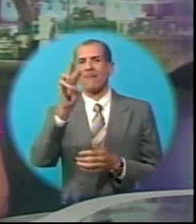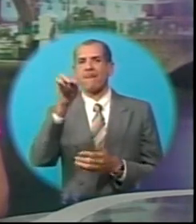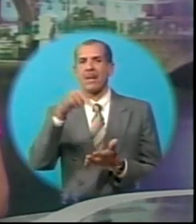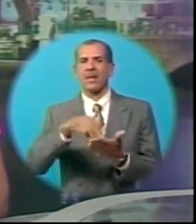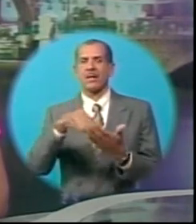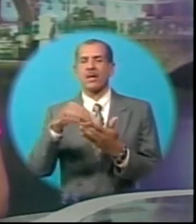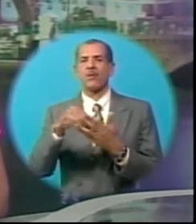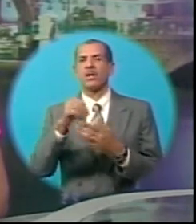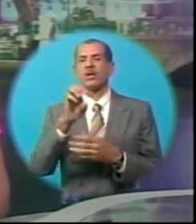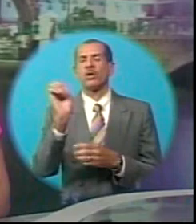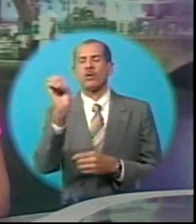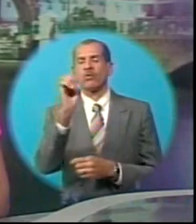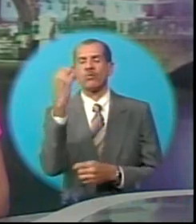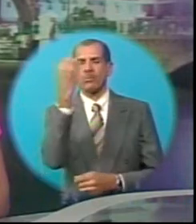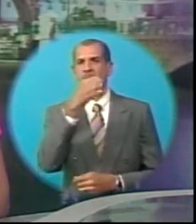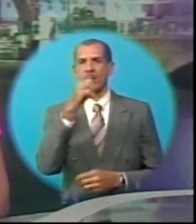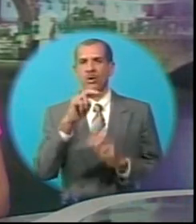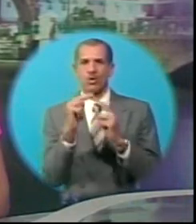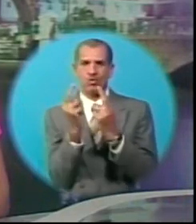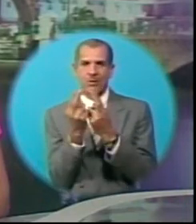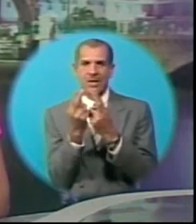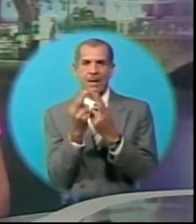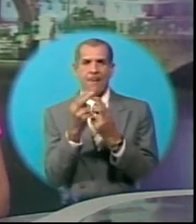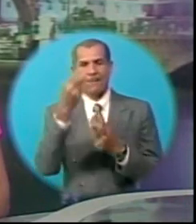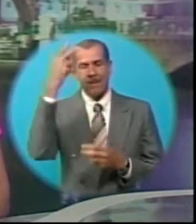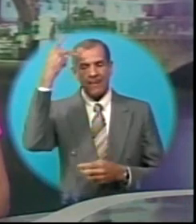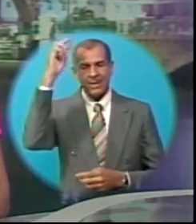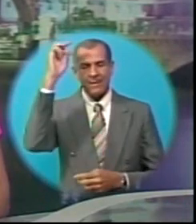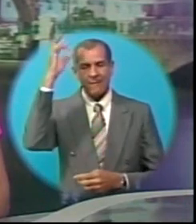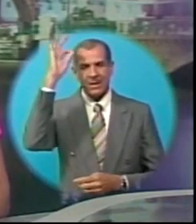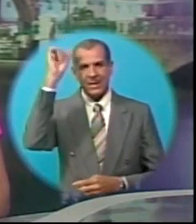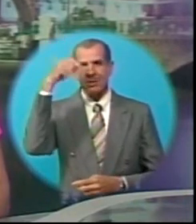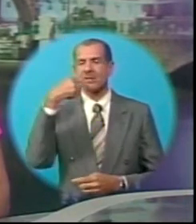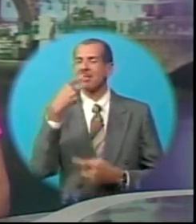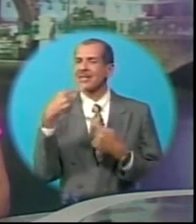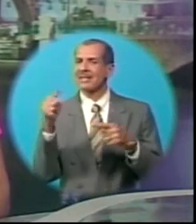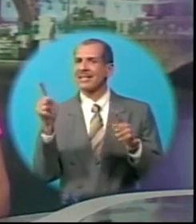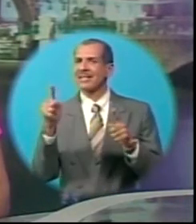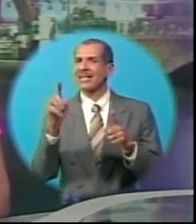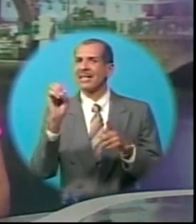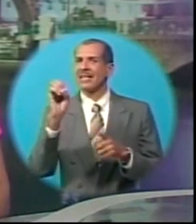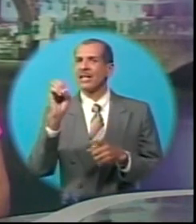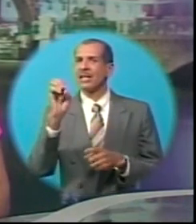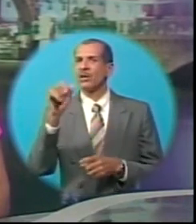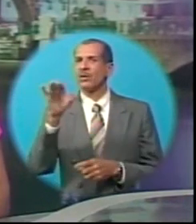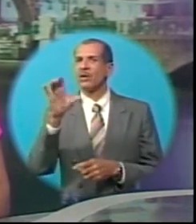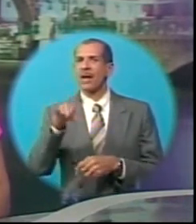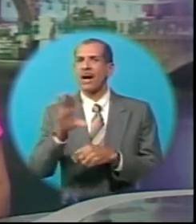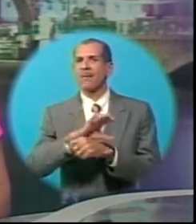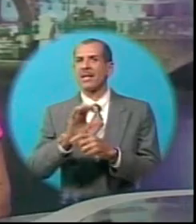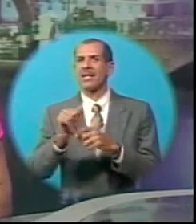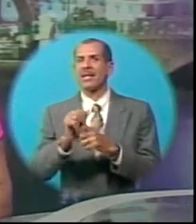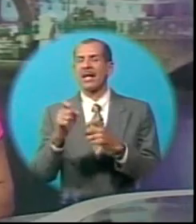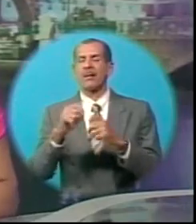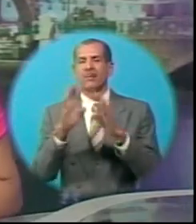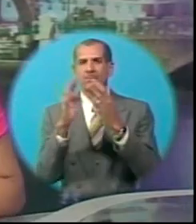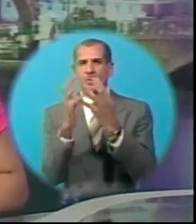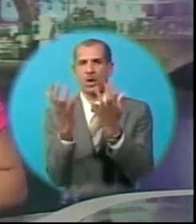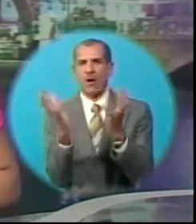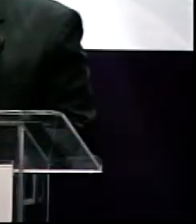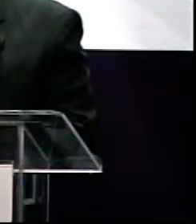the European Union. Prime Minister Fundell Stewart made the disclosure at the first EU Caribbean Sustainable Energy